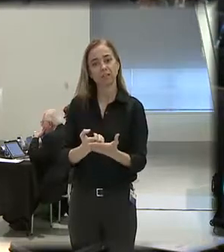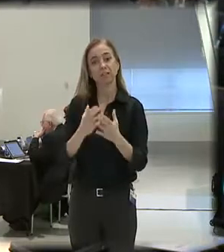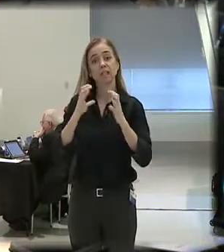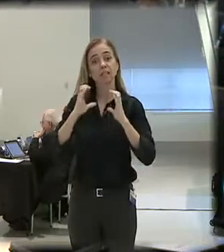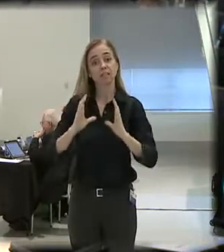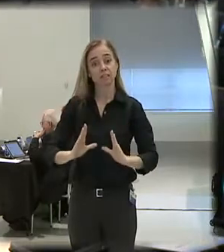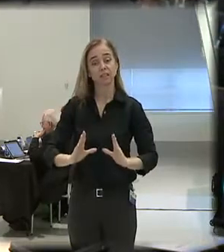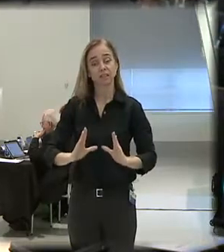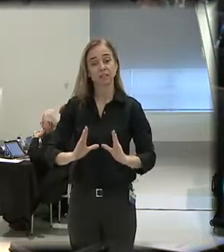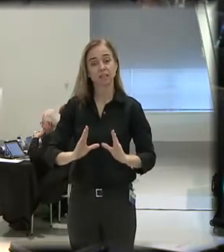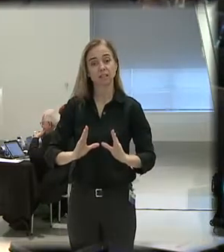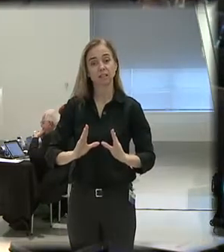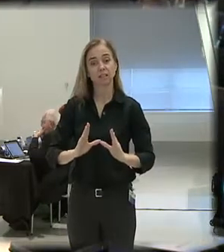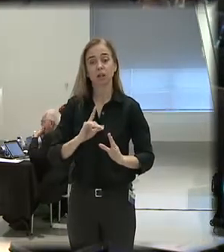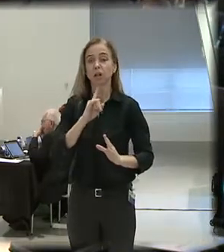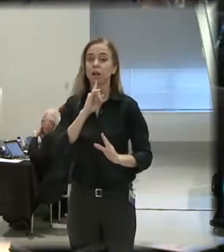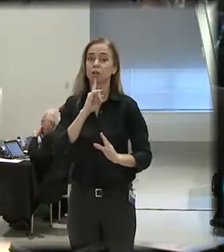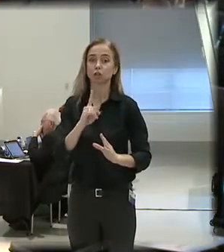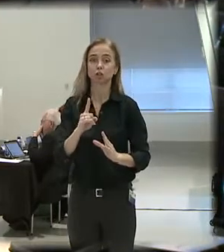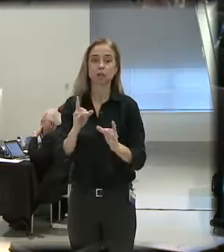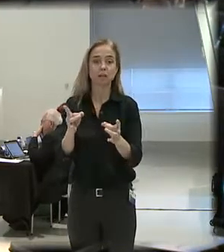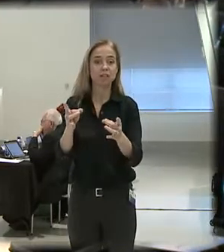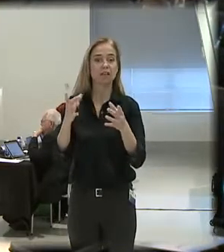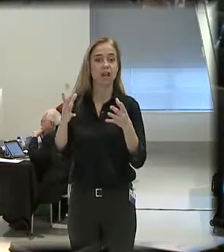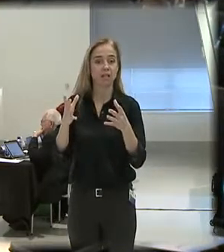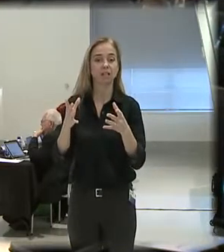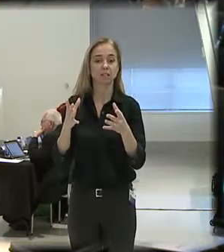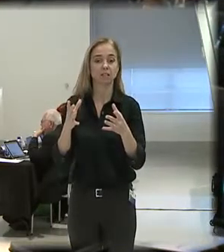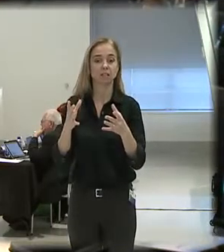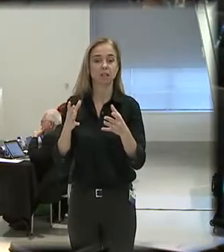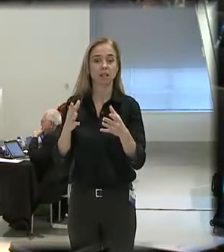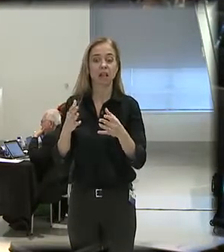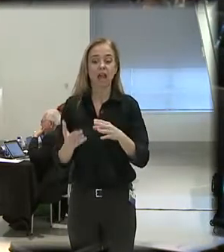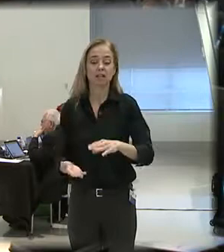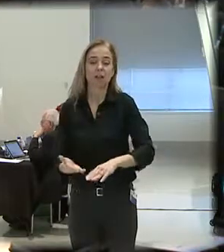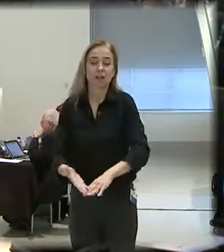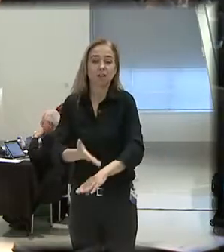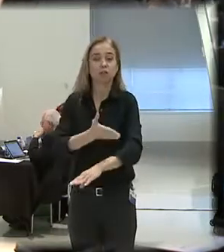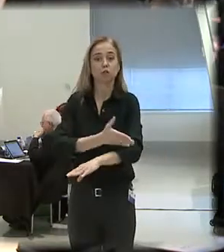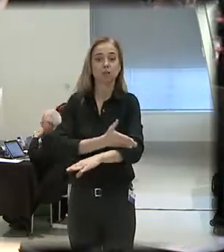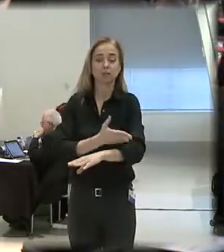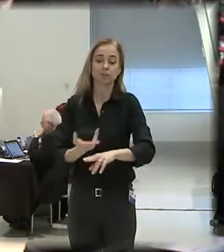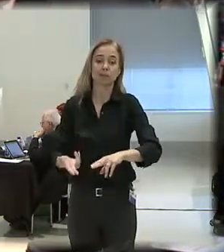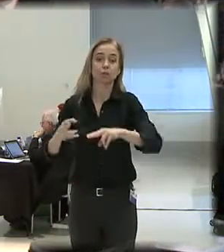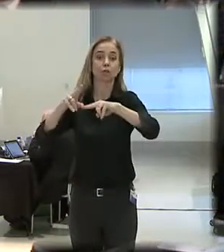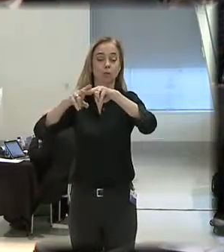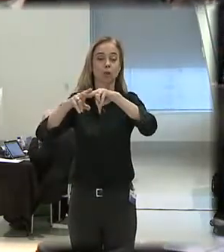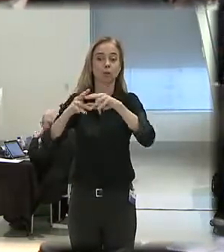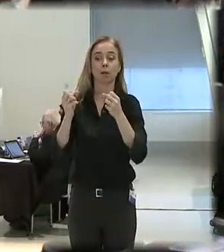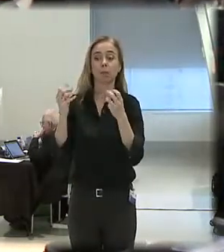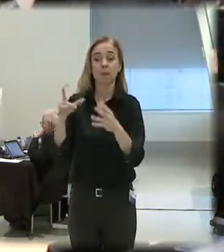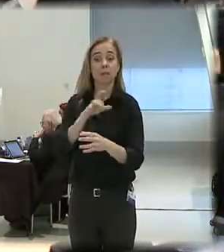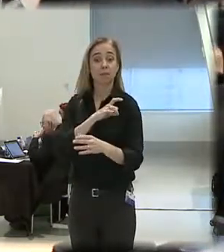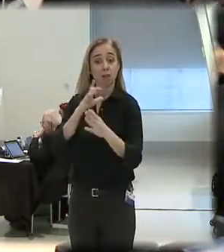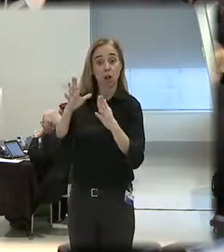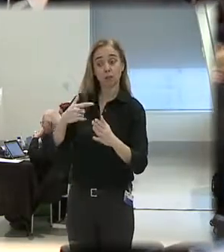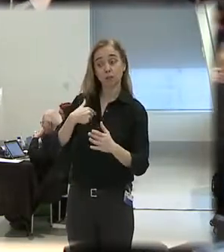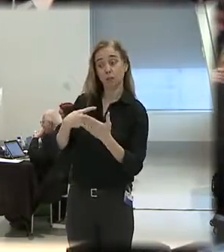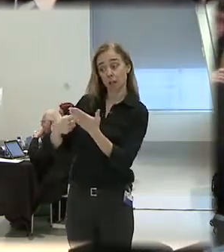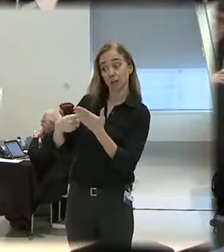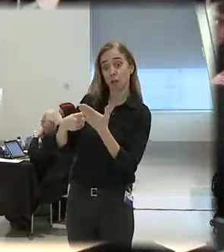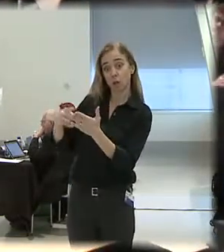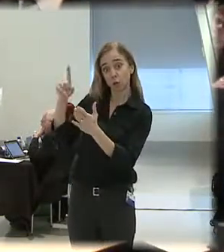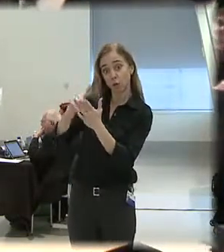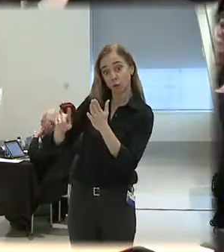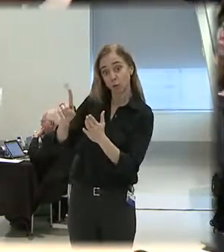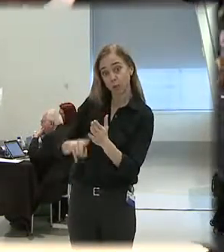are extremely violent and have increased violence. A lot of the officers I talk with, a lot of the research